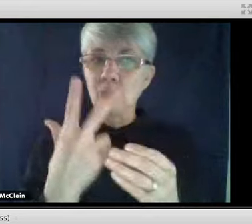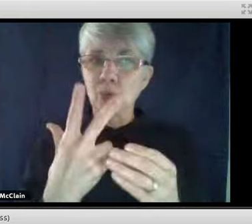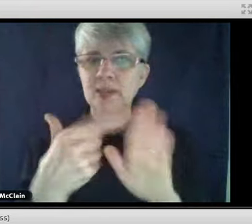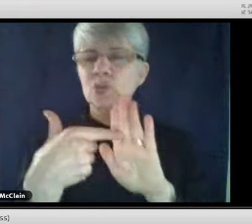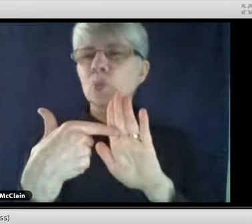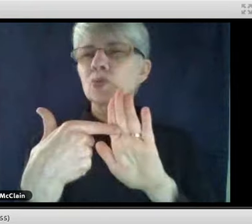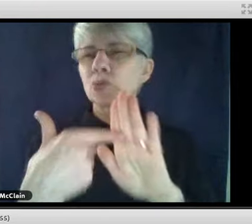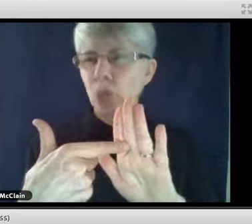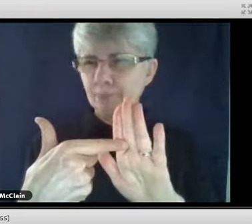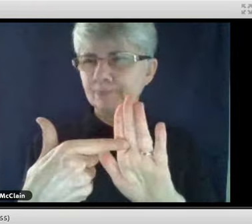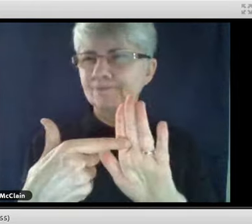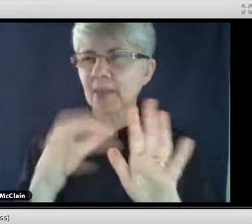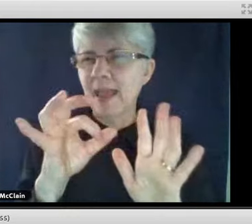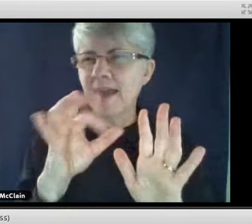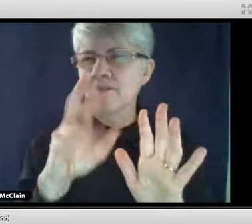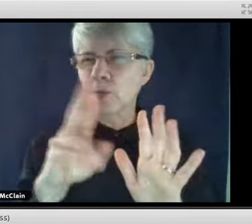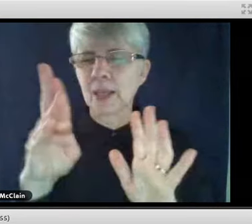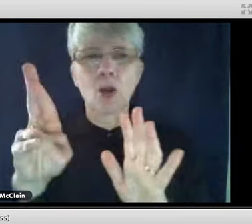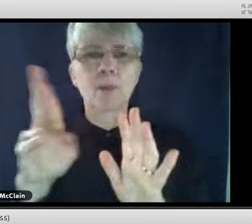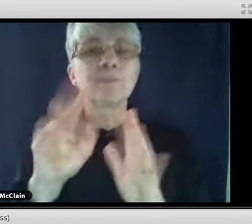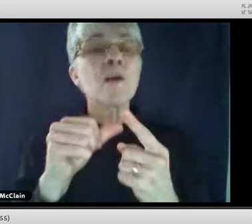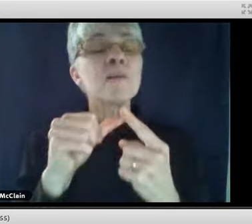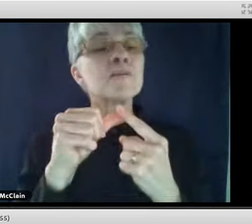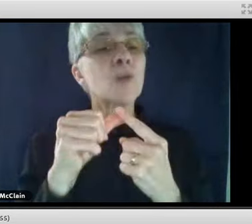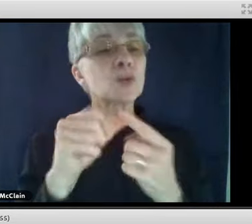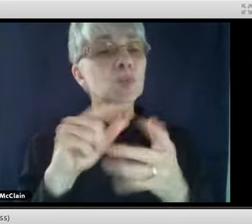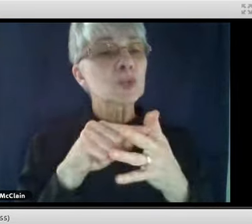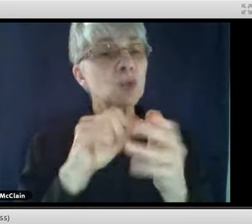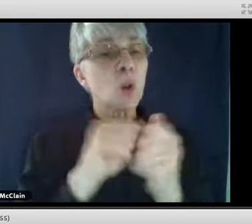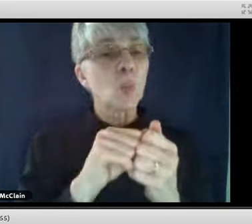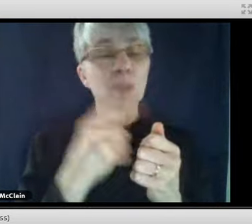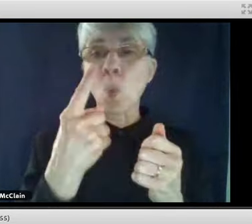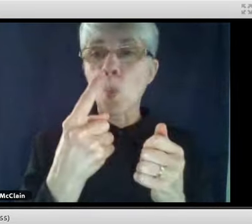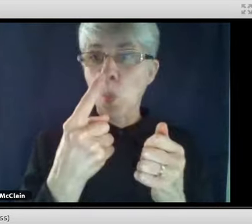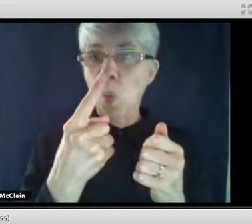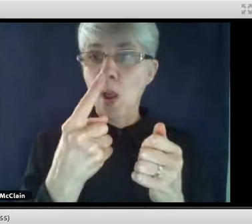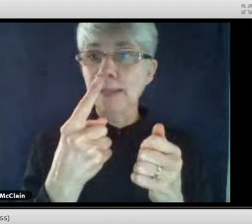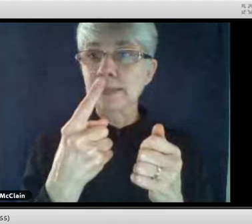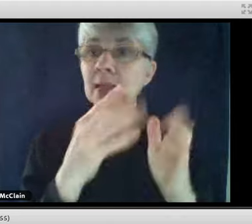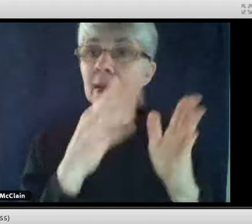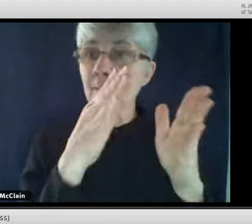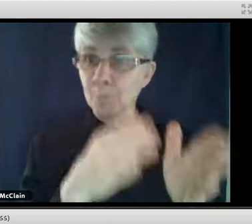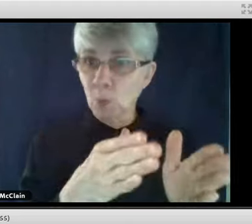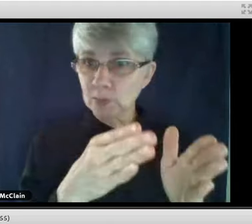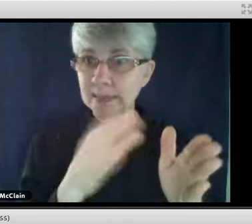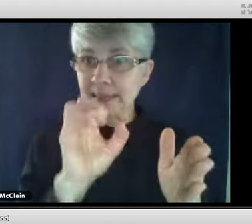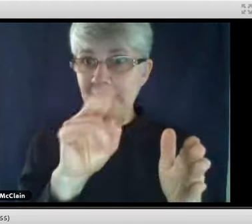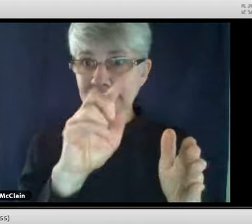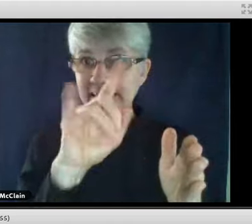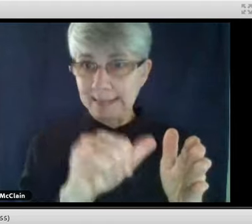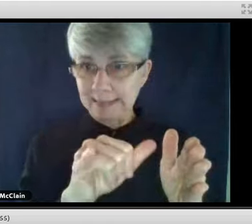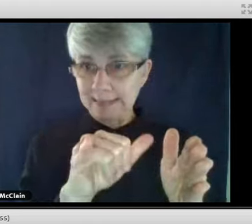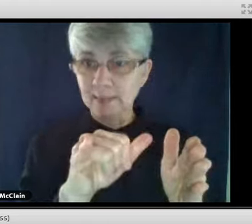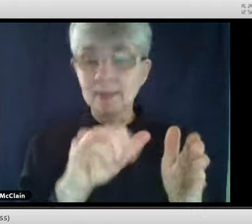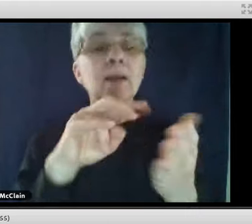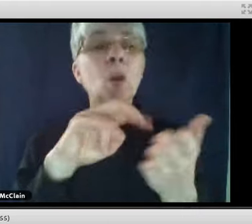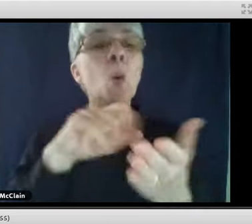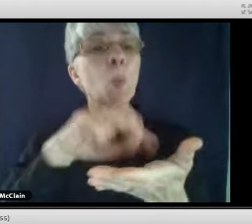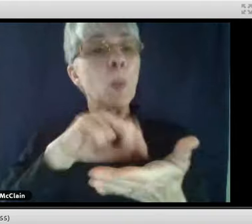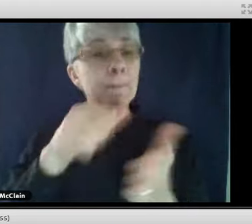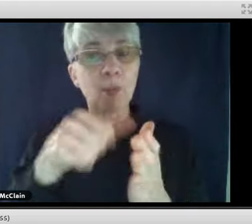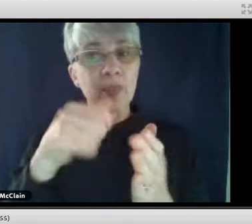shall we? Okay, so first of all, let's start with one entity, the person entity, which, remember, that's part of